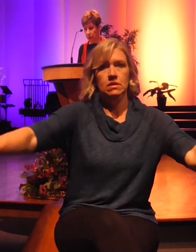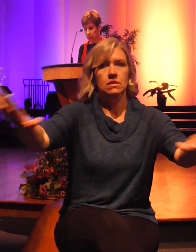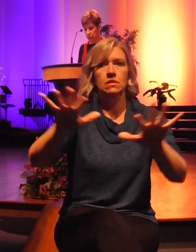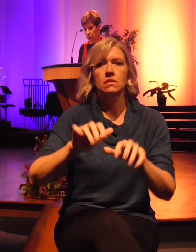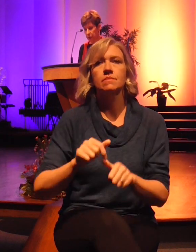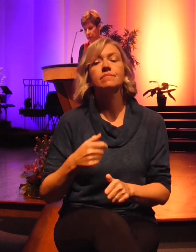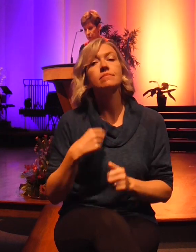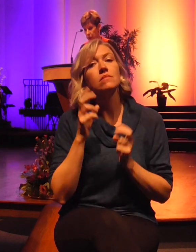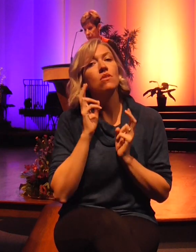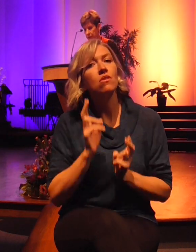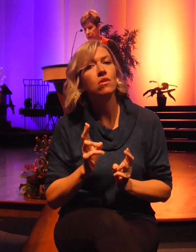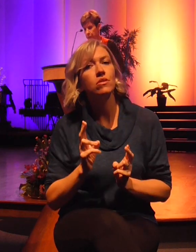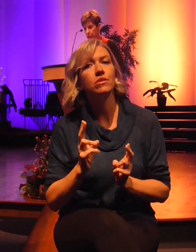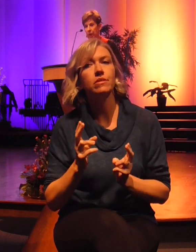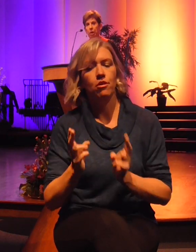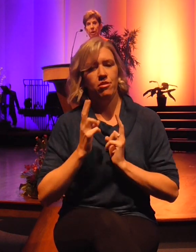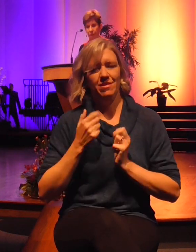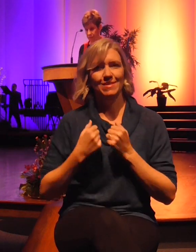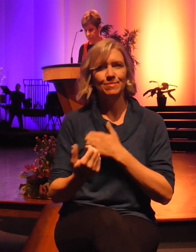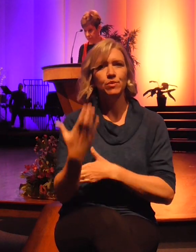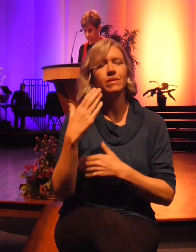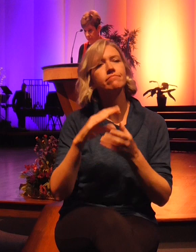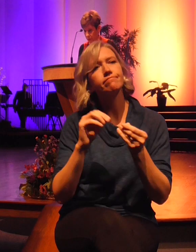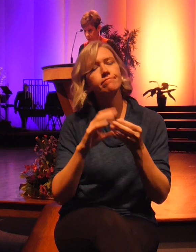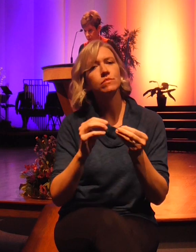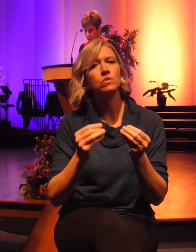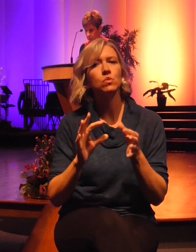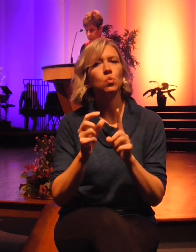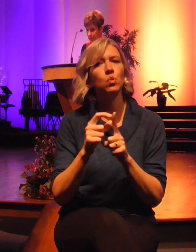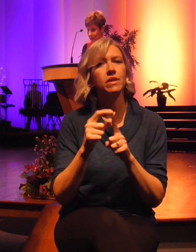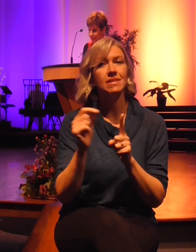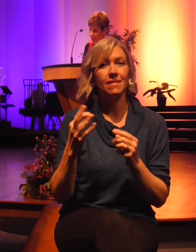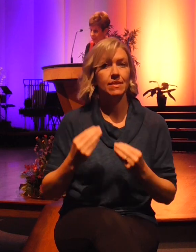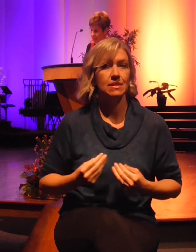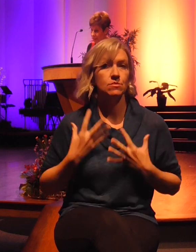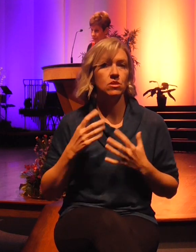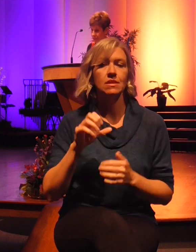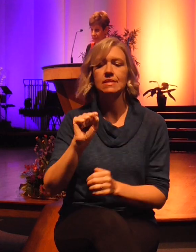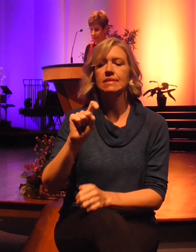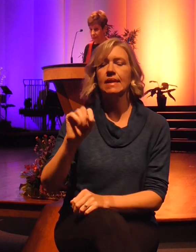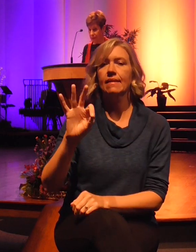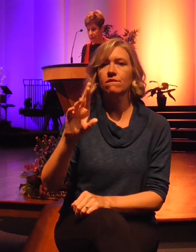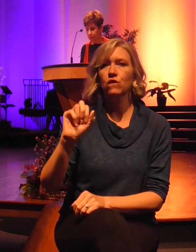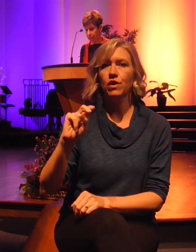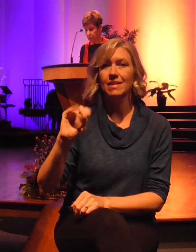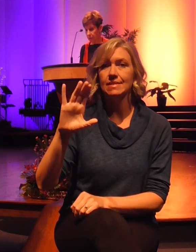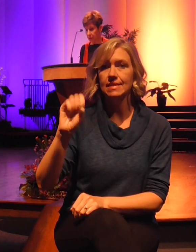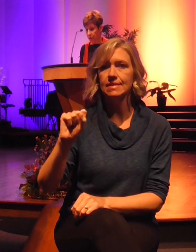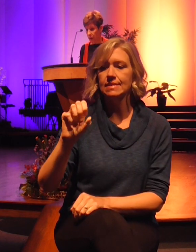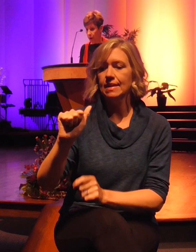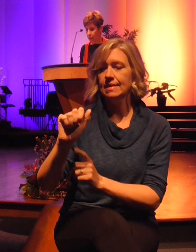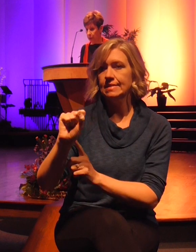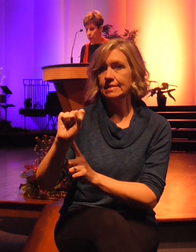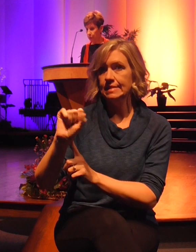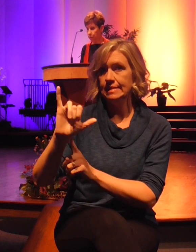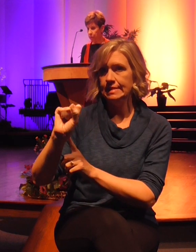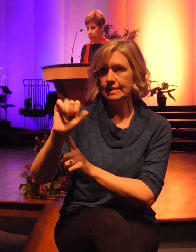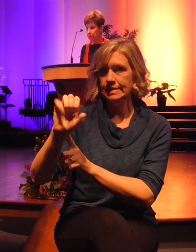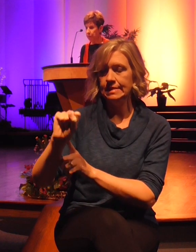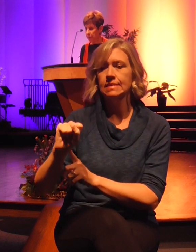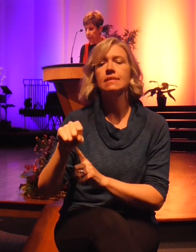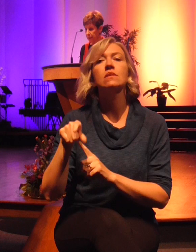So I'm honored to share these words of inspiration from St. Francis of Assisi. When